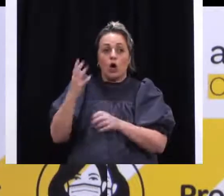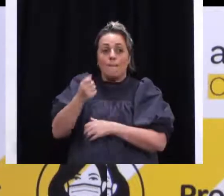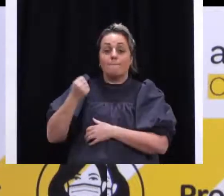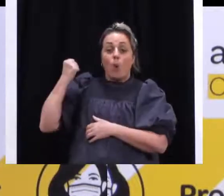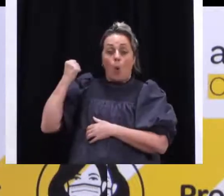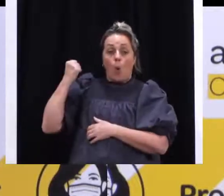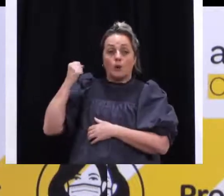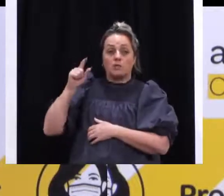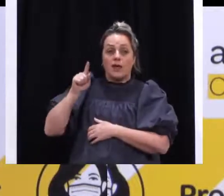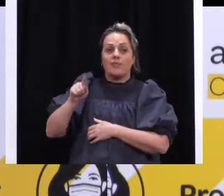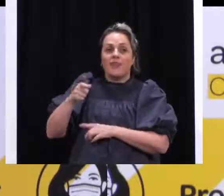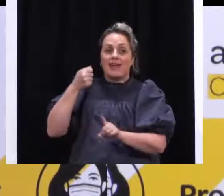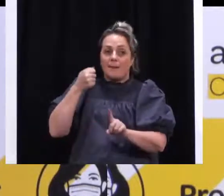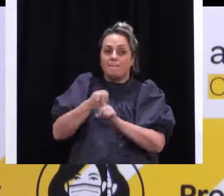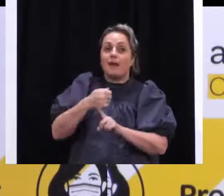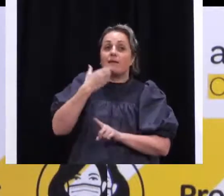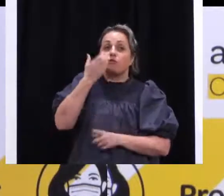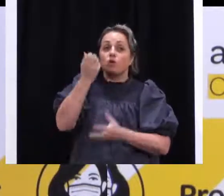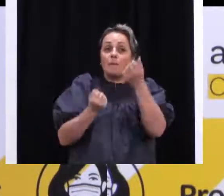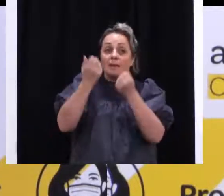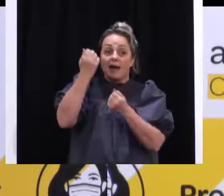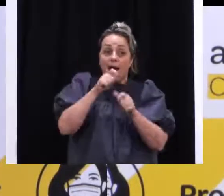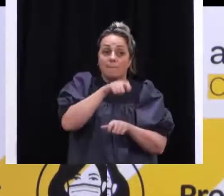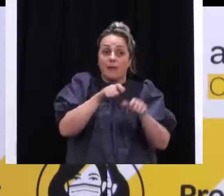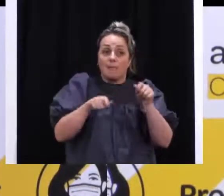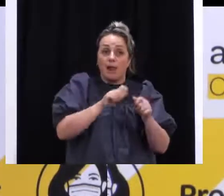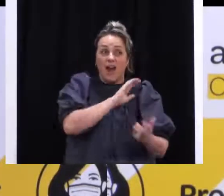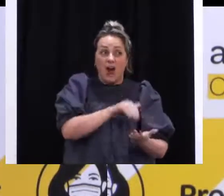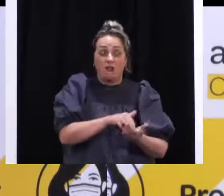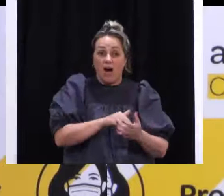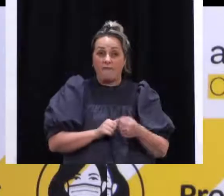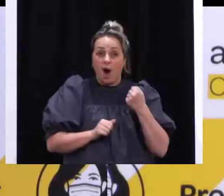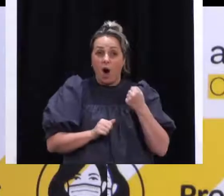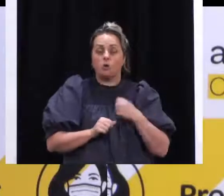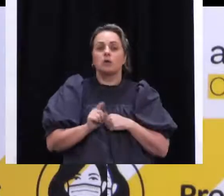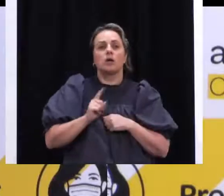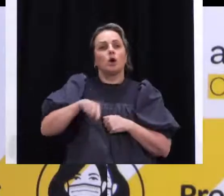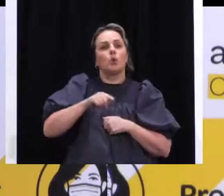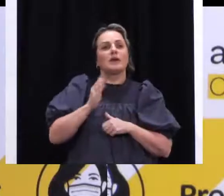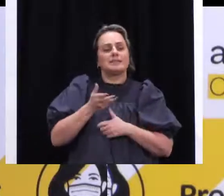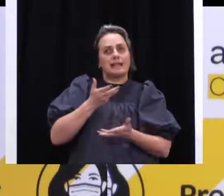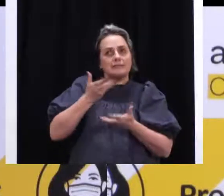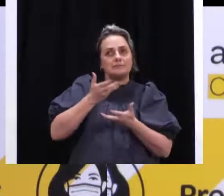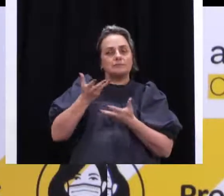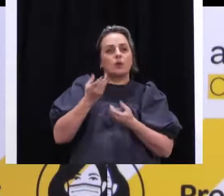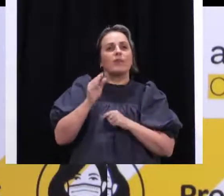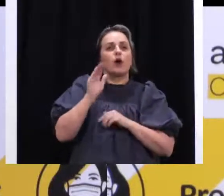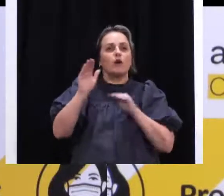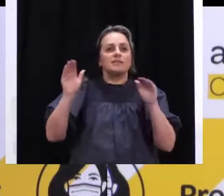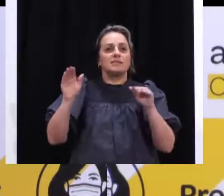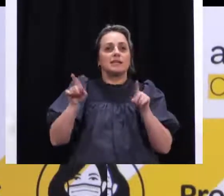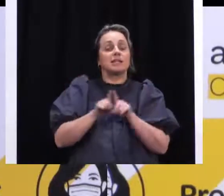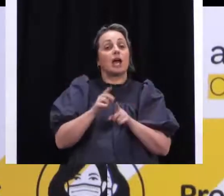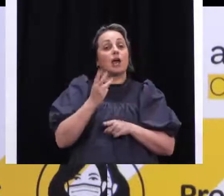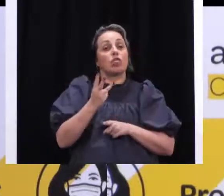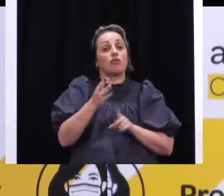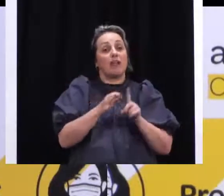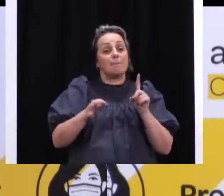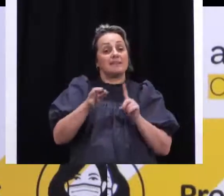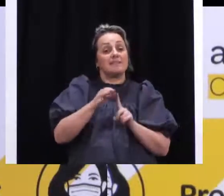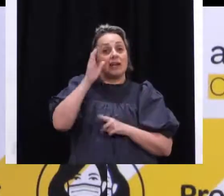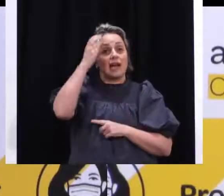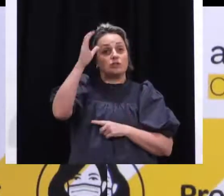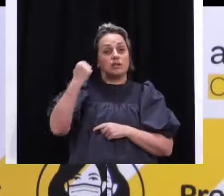We're still continuing to work with our potential quarantine-free travel partners. So we've been talking to the 3 Pacific countries that we've mentioned